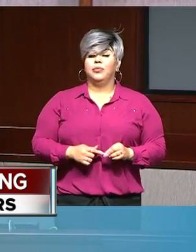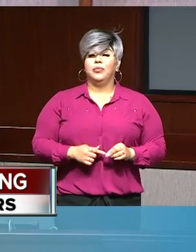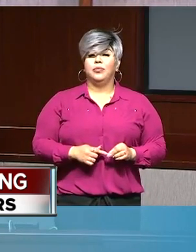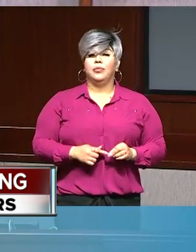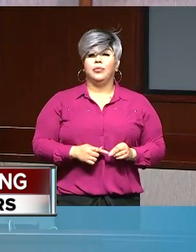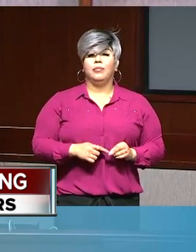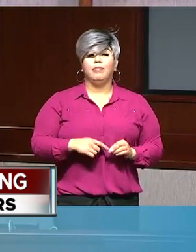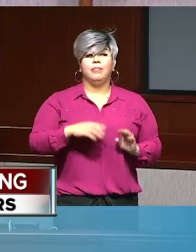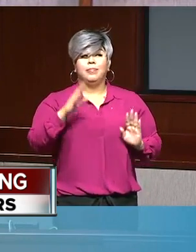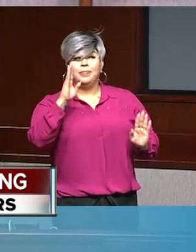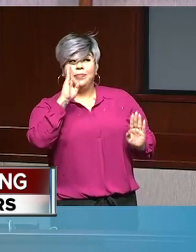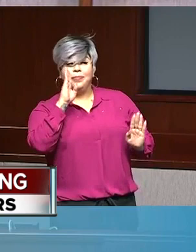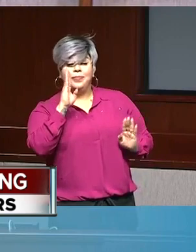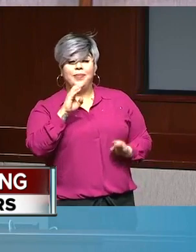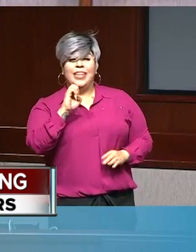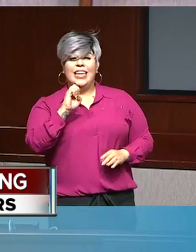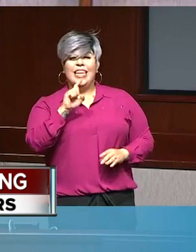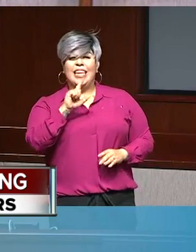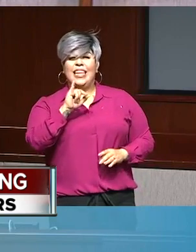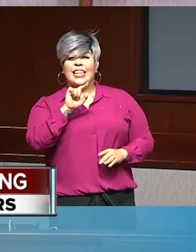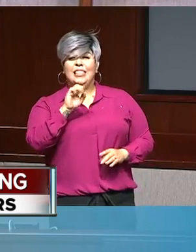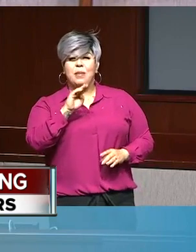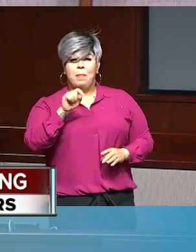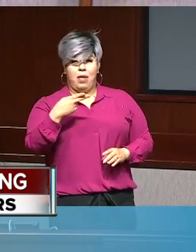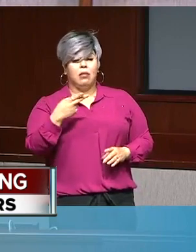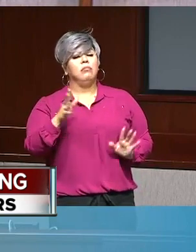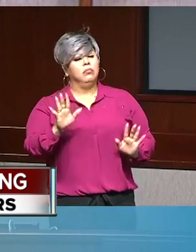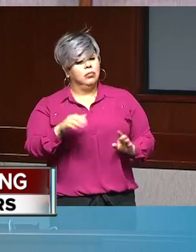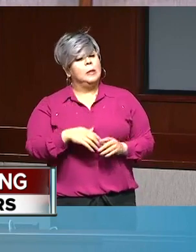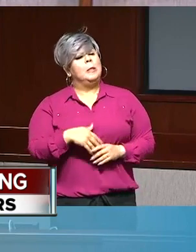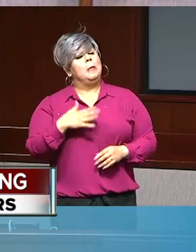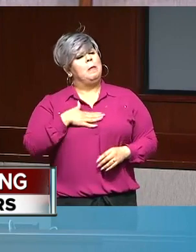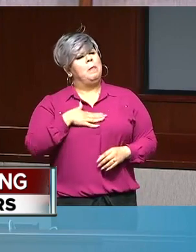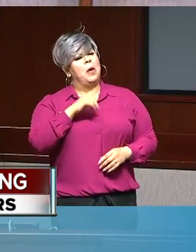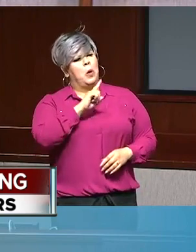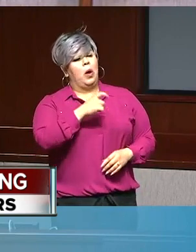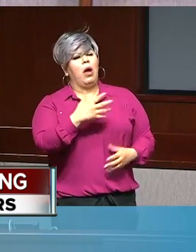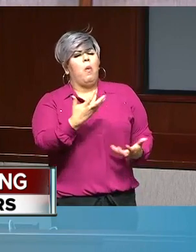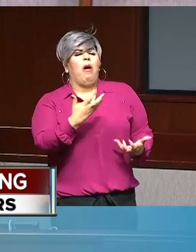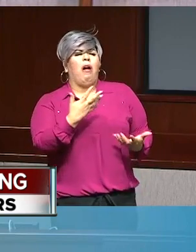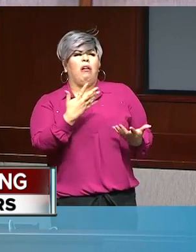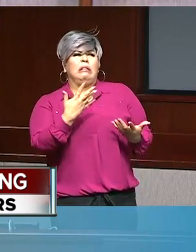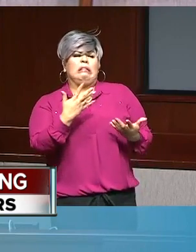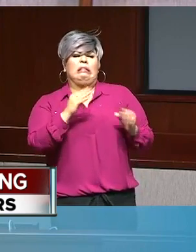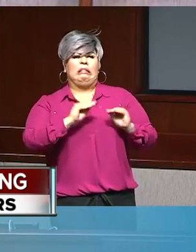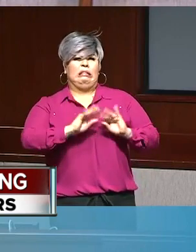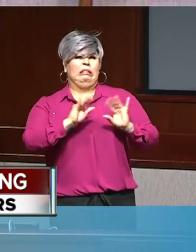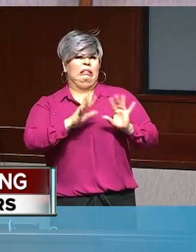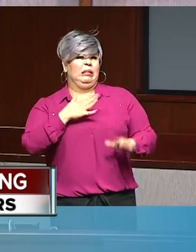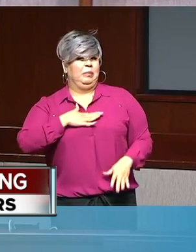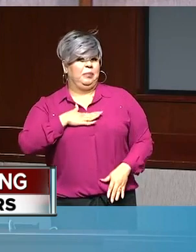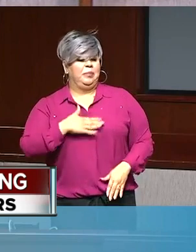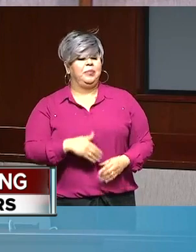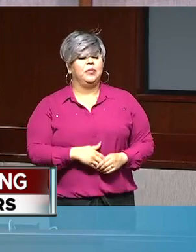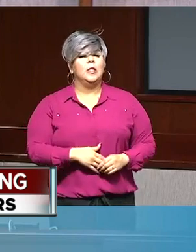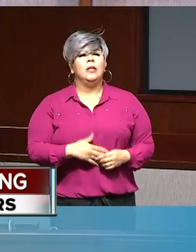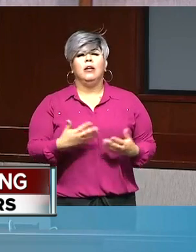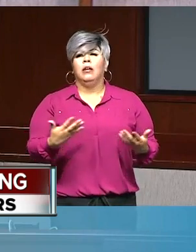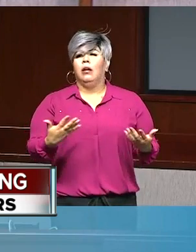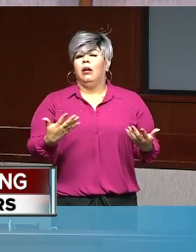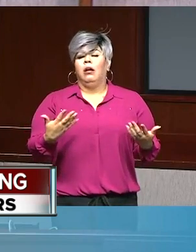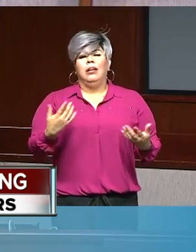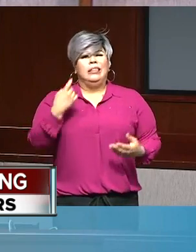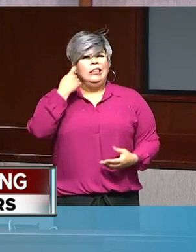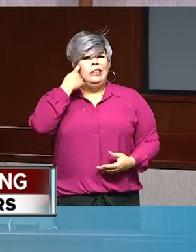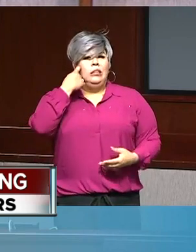Hi, this is Elizabeth again with Kern Soul. My question is, I just have a clarification question. There were a lot of numbers thrown out